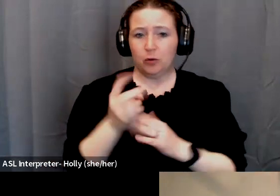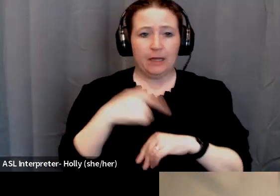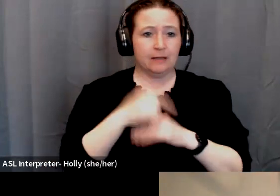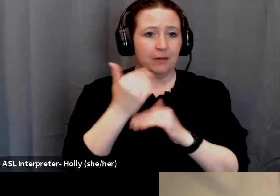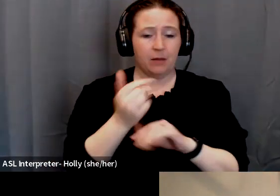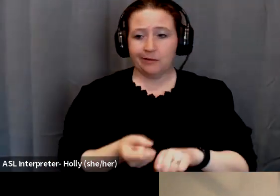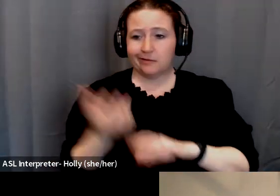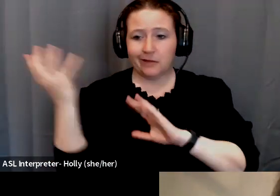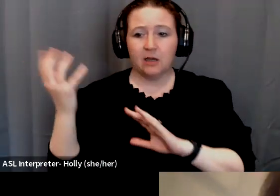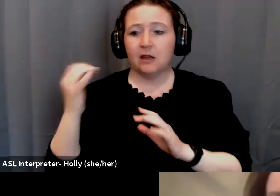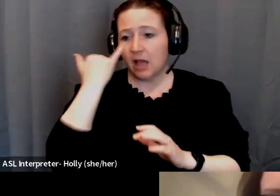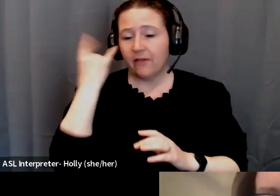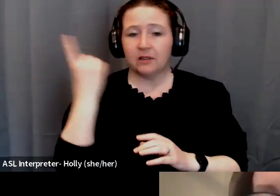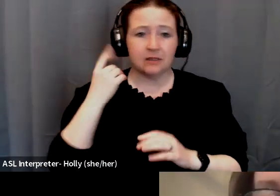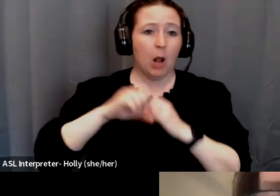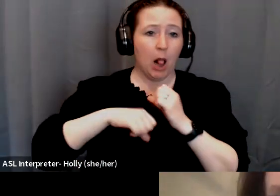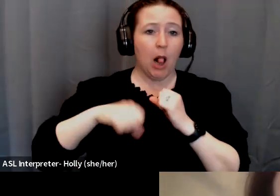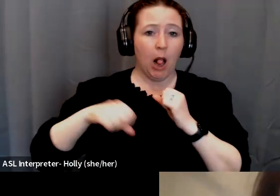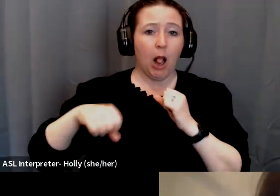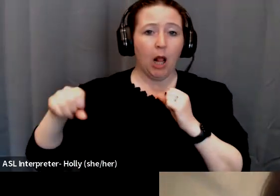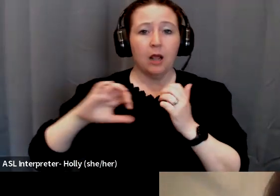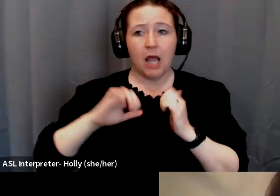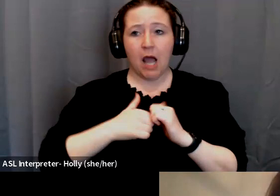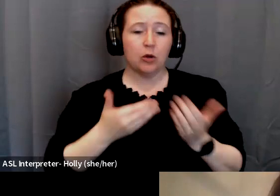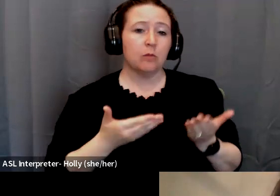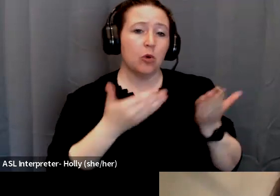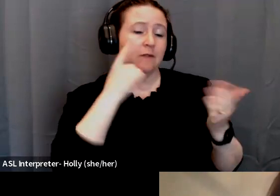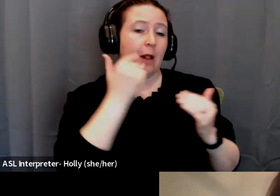at great length, how does someone go about making a motion to limit debate?